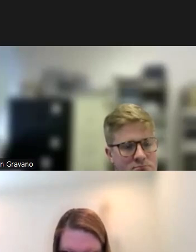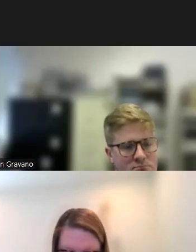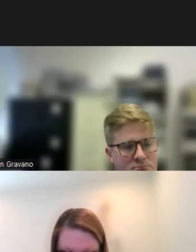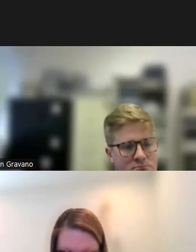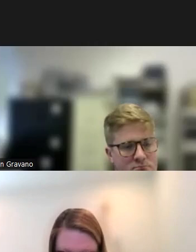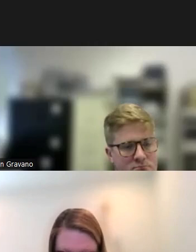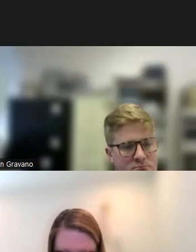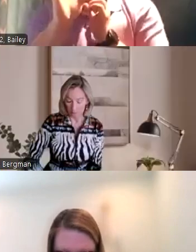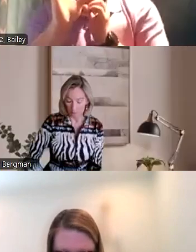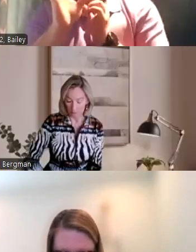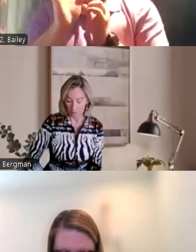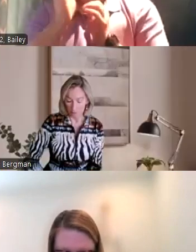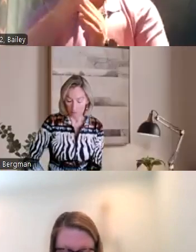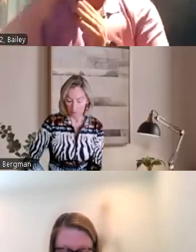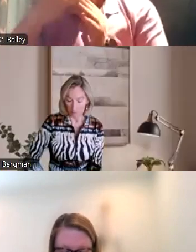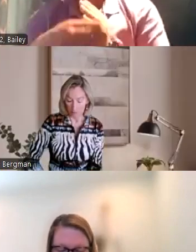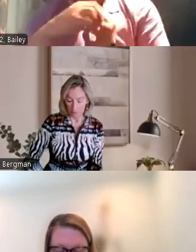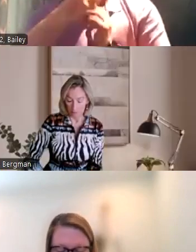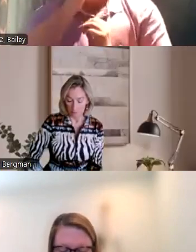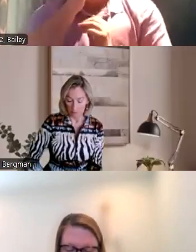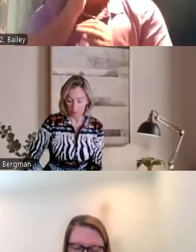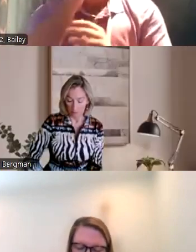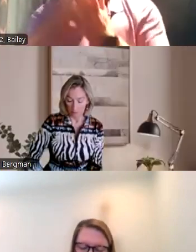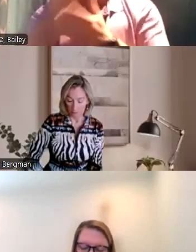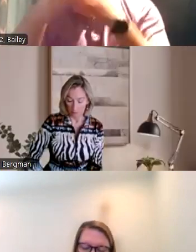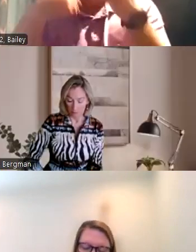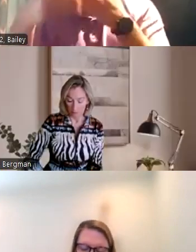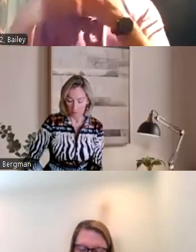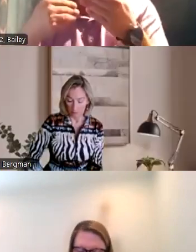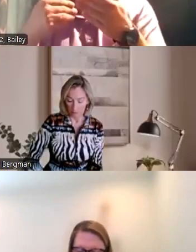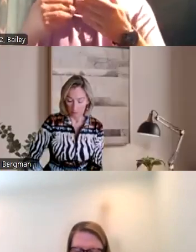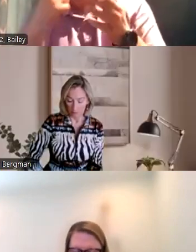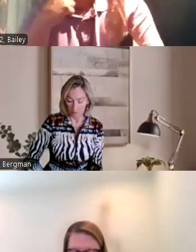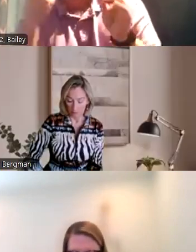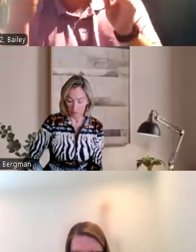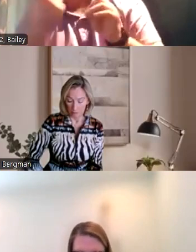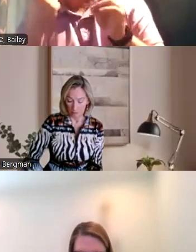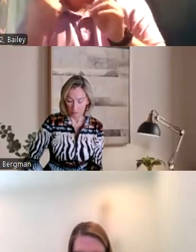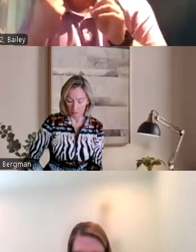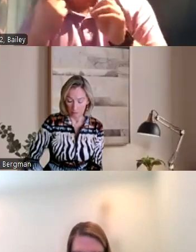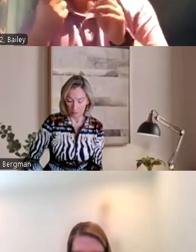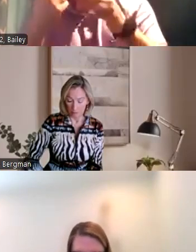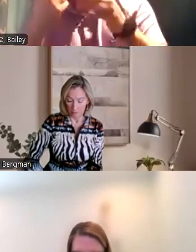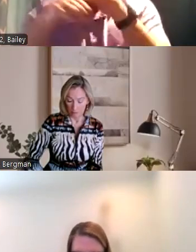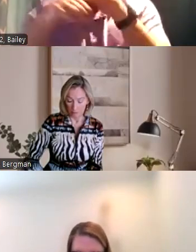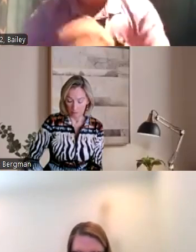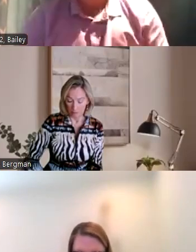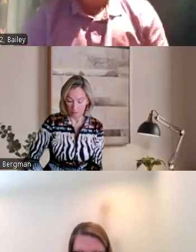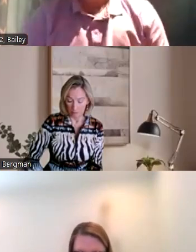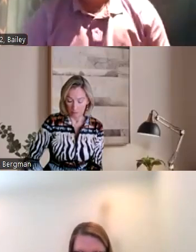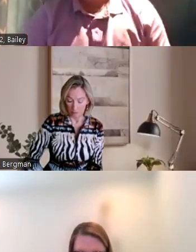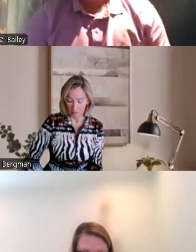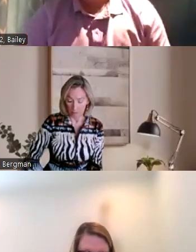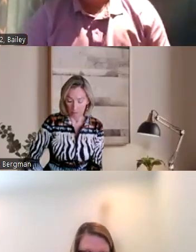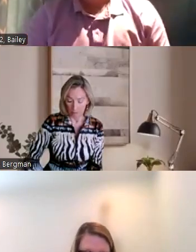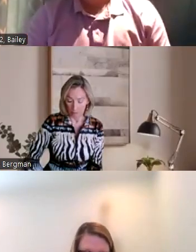branding completed or not, is going to help move this forward, because the goal, of course, is to get people accessing the services. So anyway.